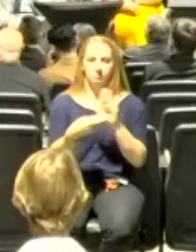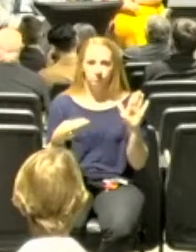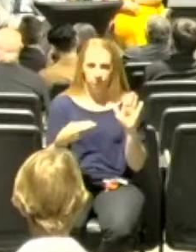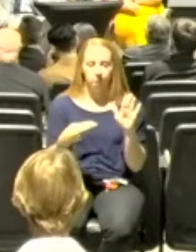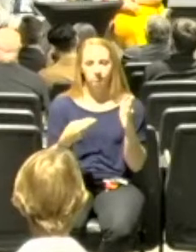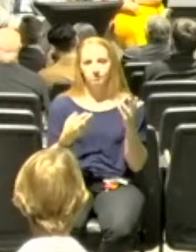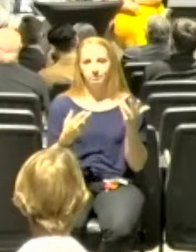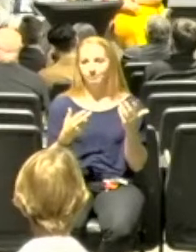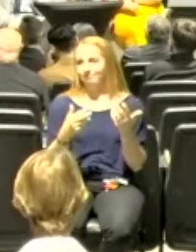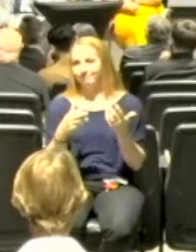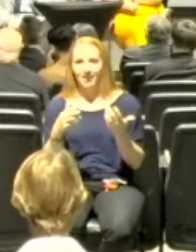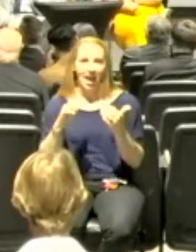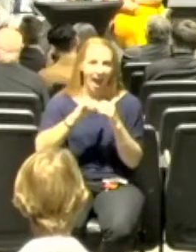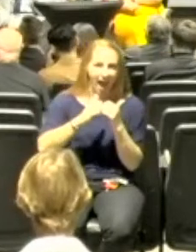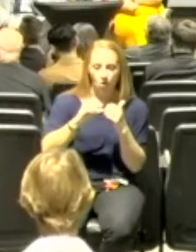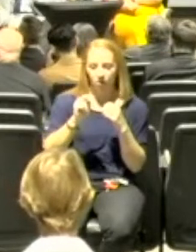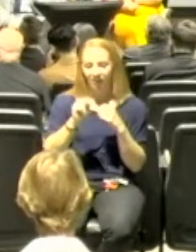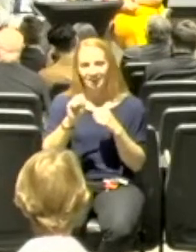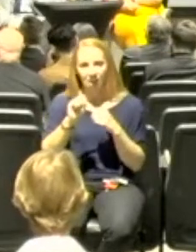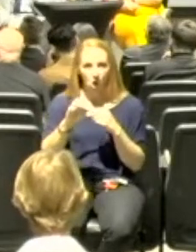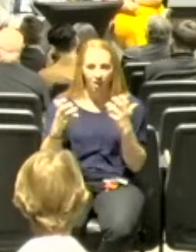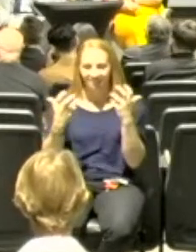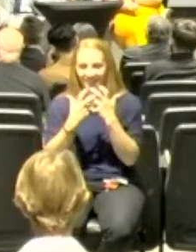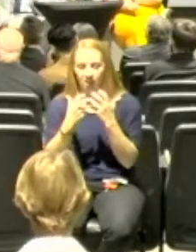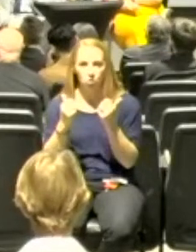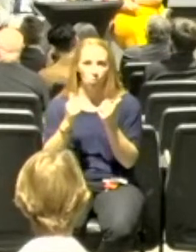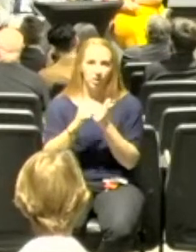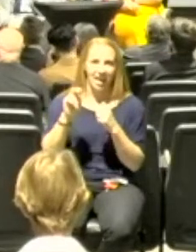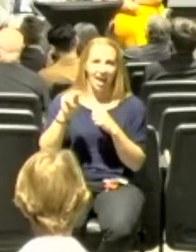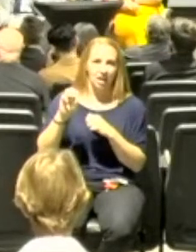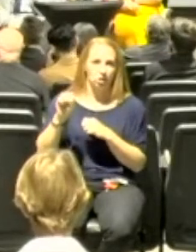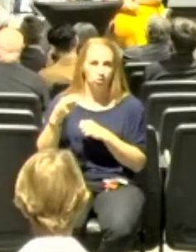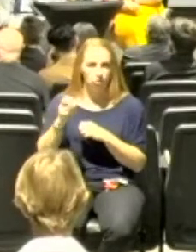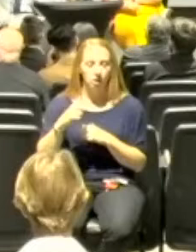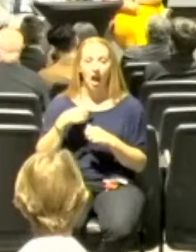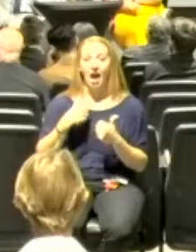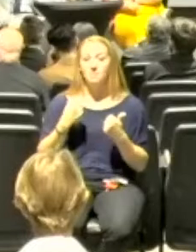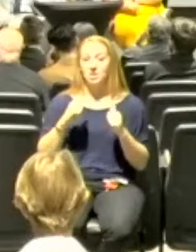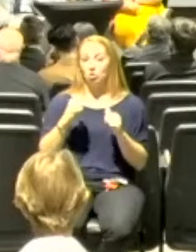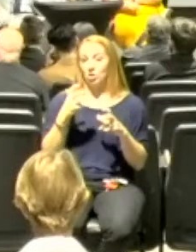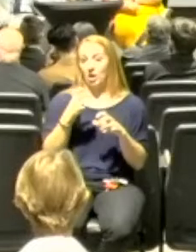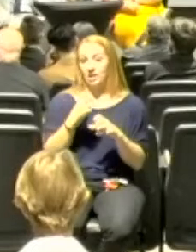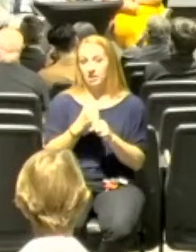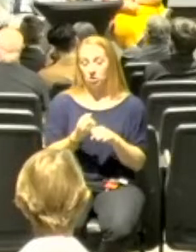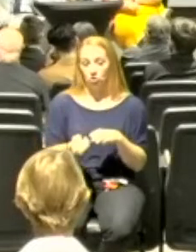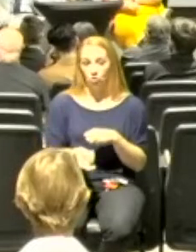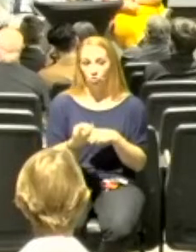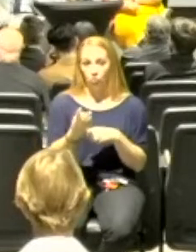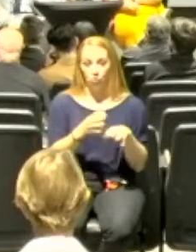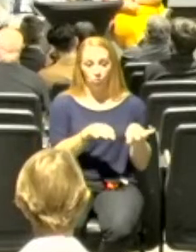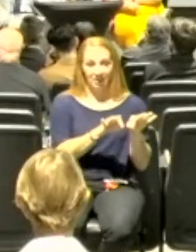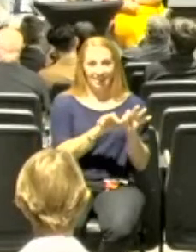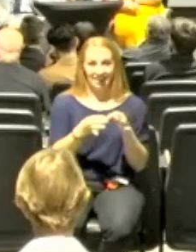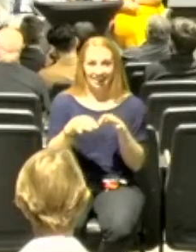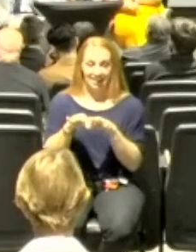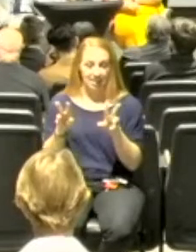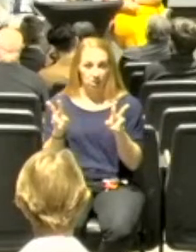higher education here. And in fact, I have tried to consolidate this down to two key issues.